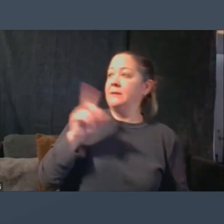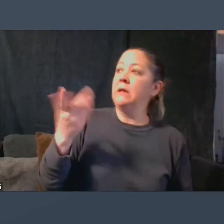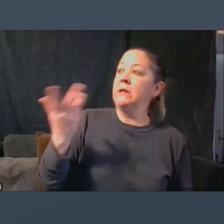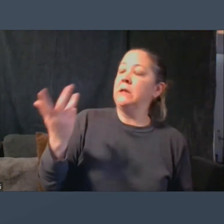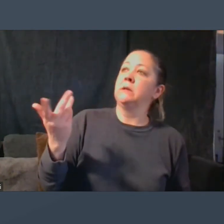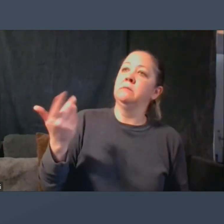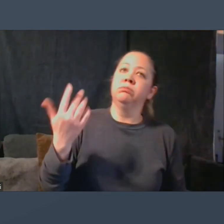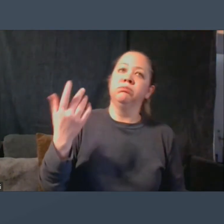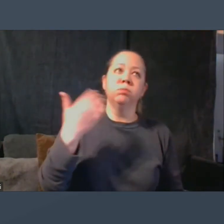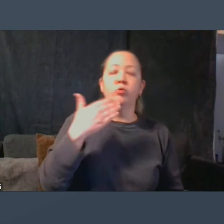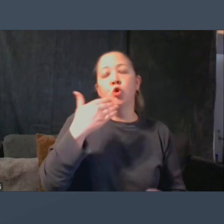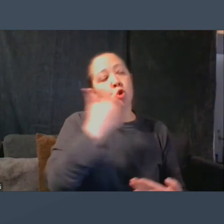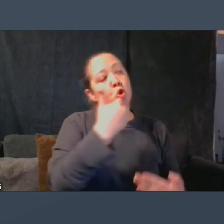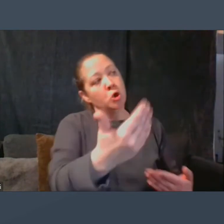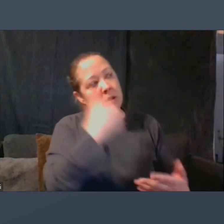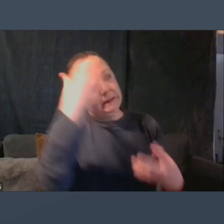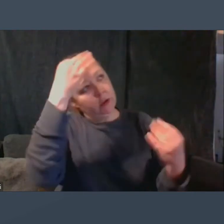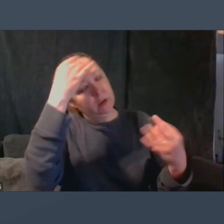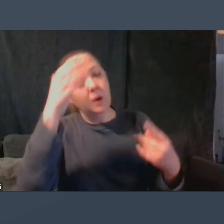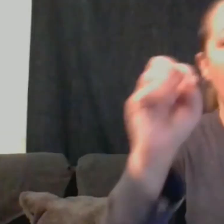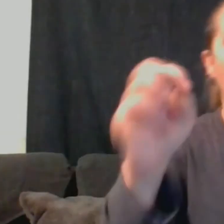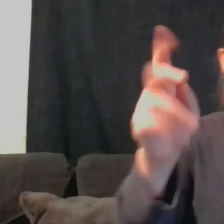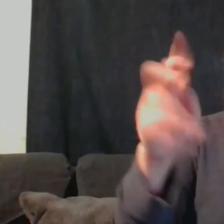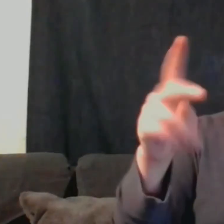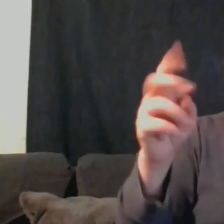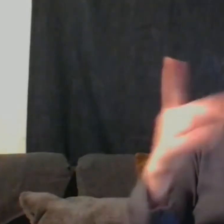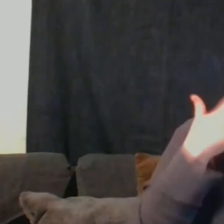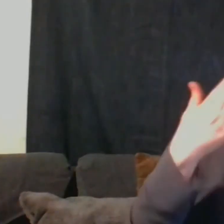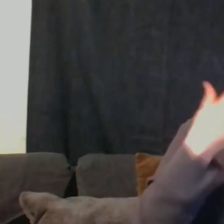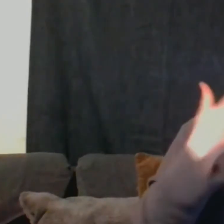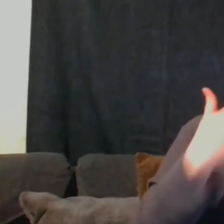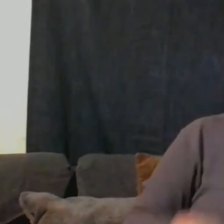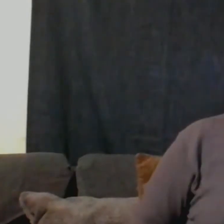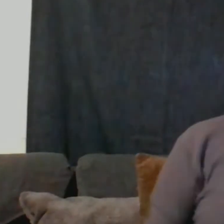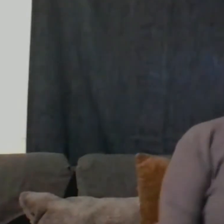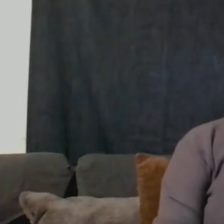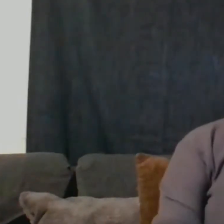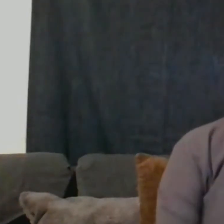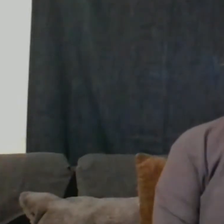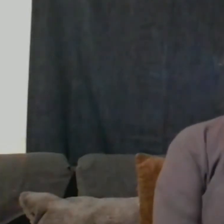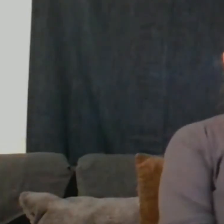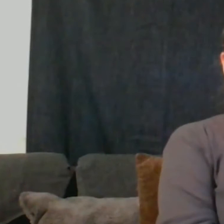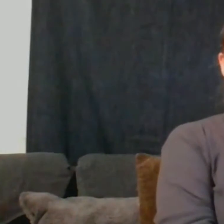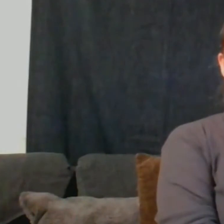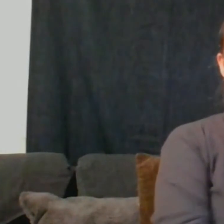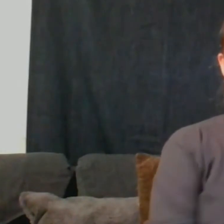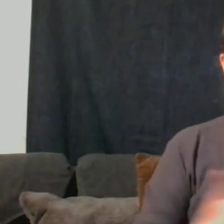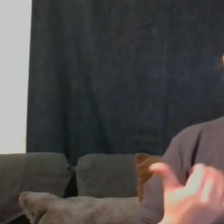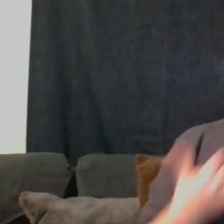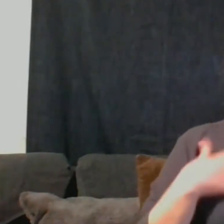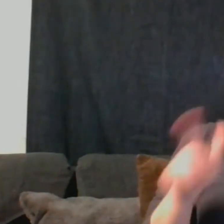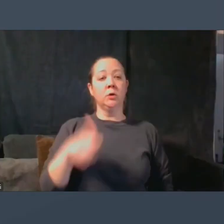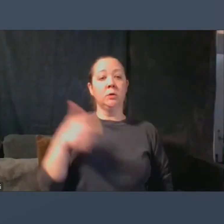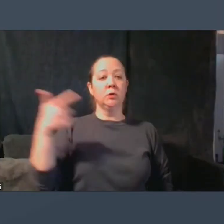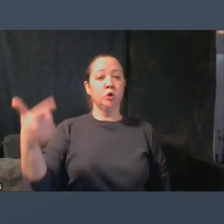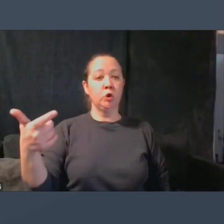All right, with that, I'm going to, all right, thank you. I'm going to turn to, I